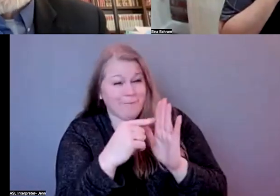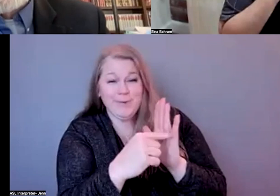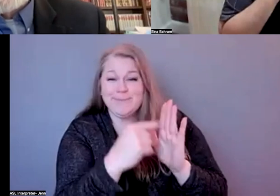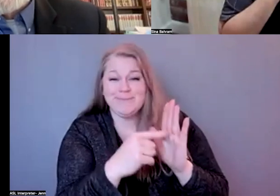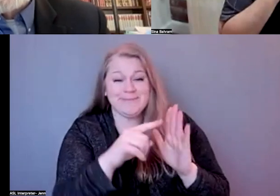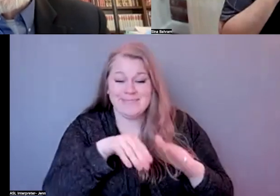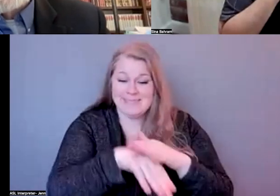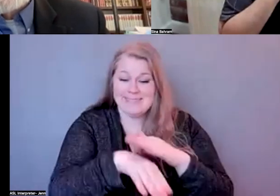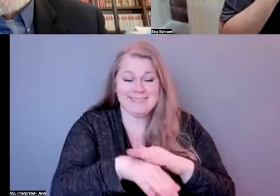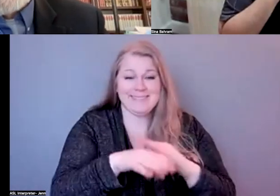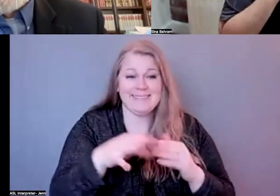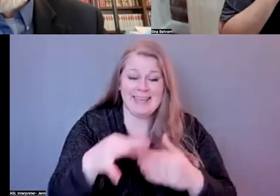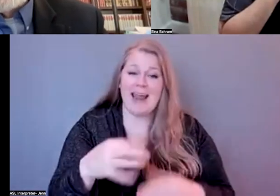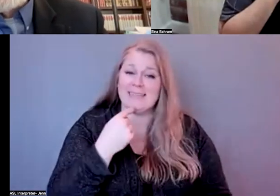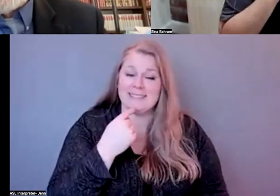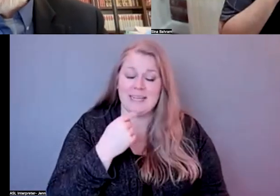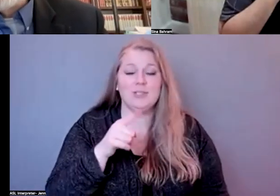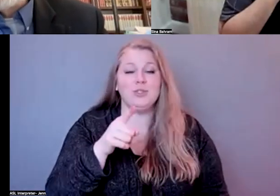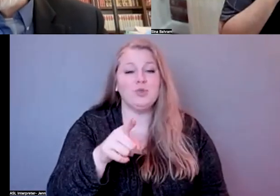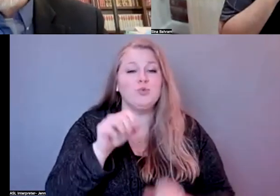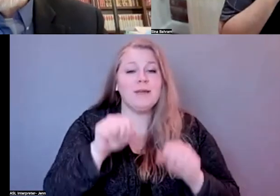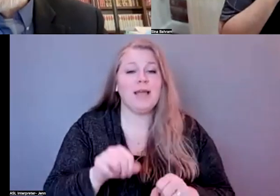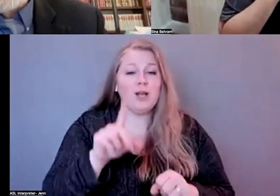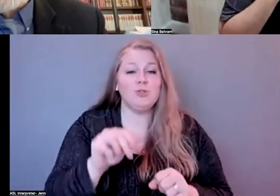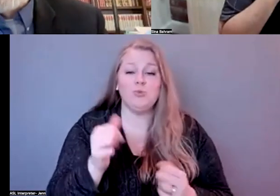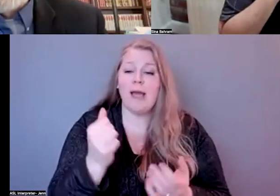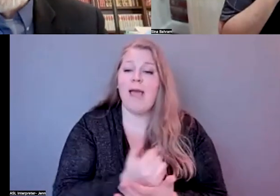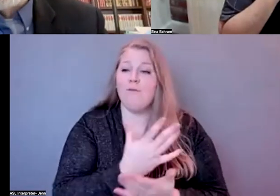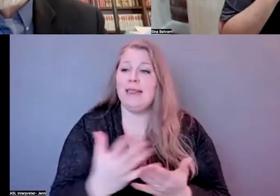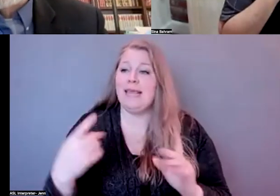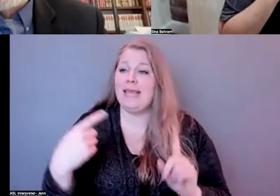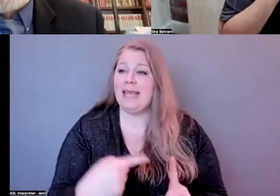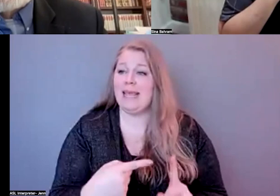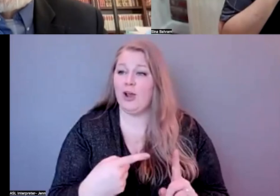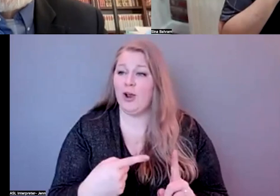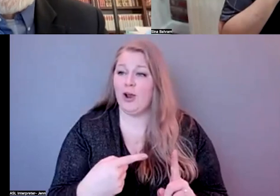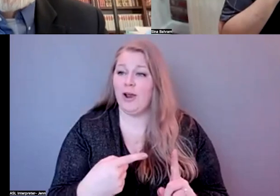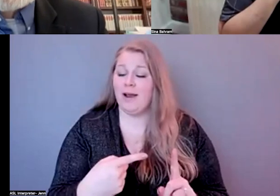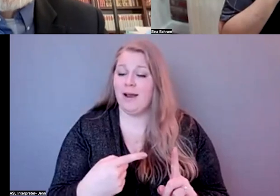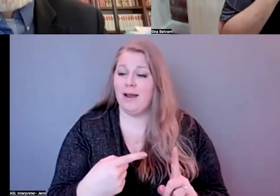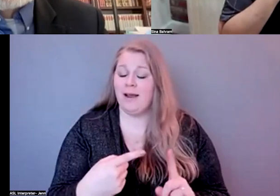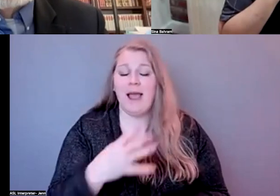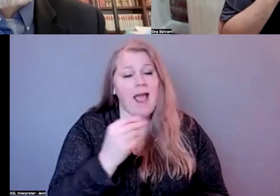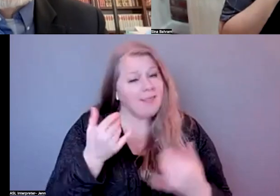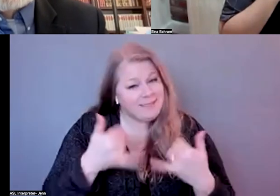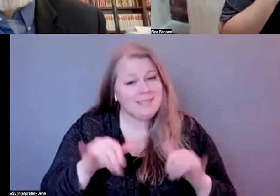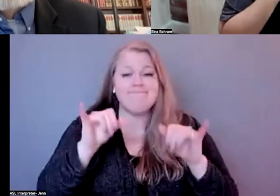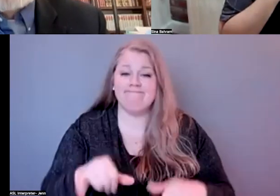the accessibility guidelines, it says, you can do everything in here and there'll still be people who can't use your